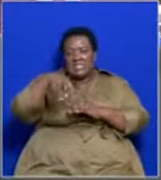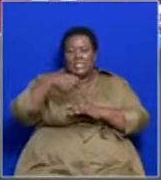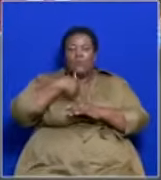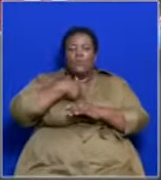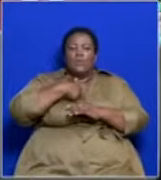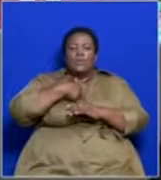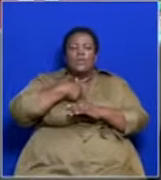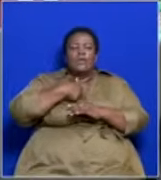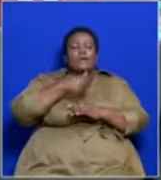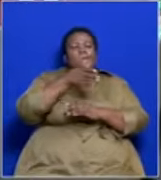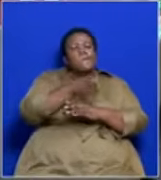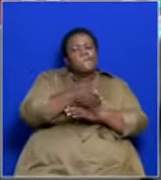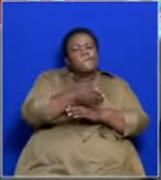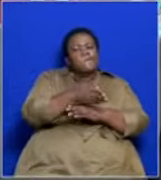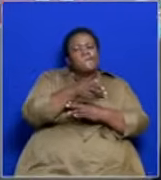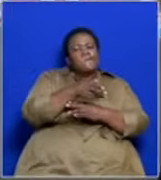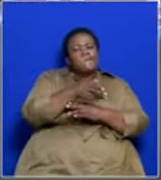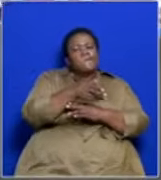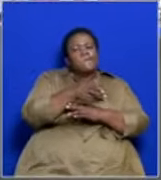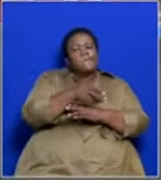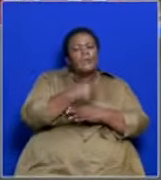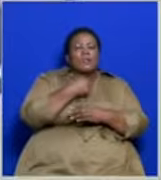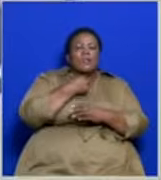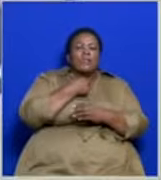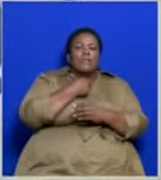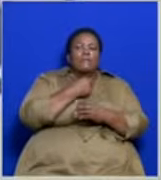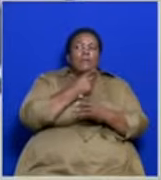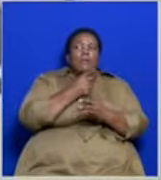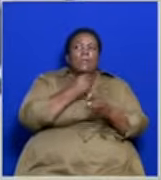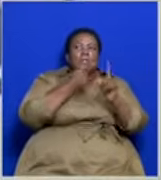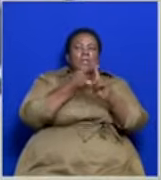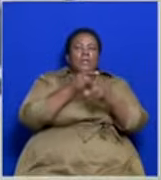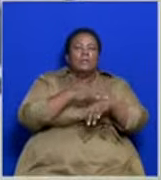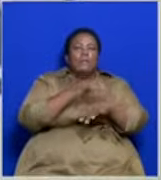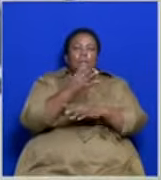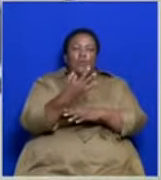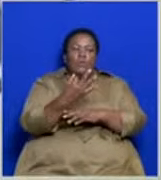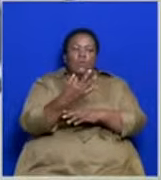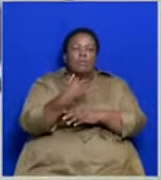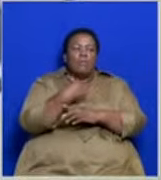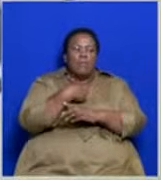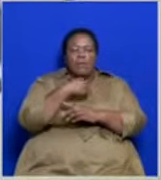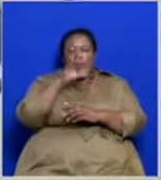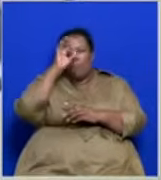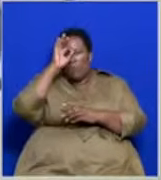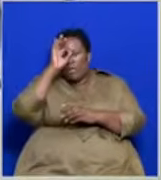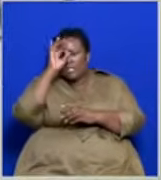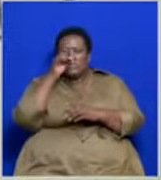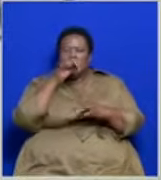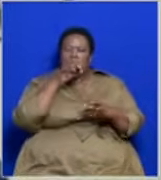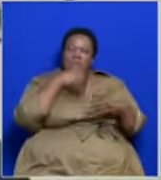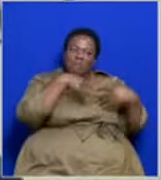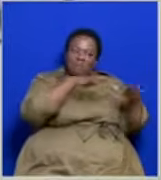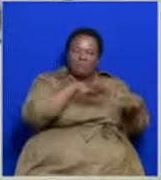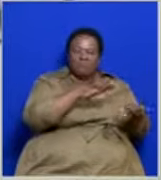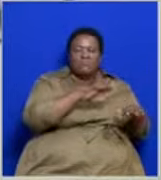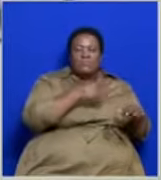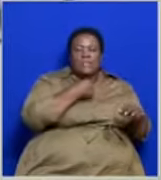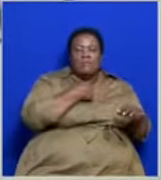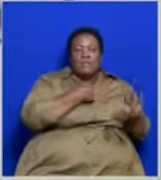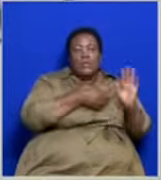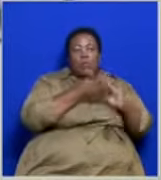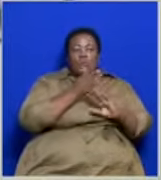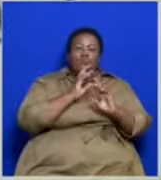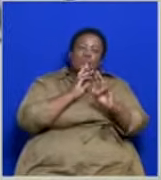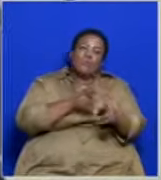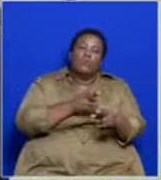the officer chased me out of the truck. I then went to our company and reported to my boss that the police chased me